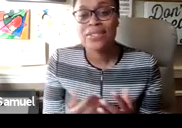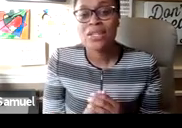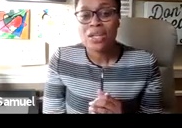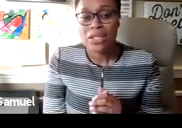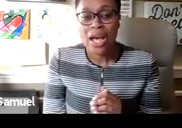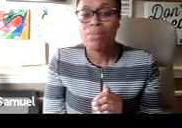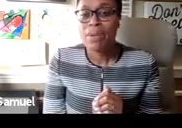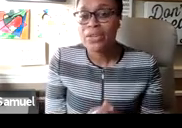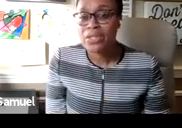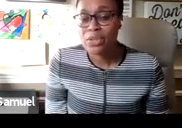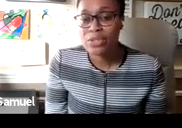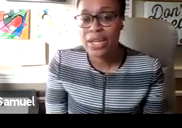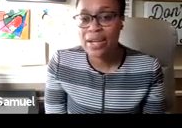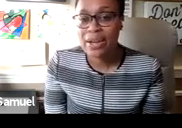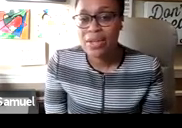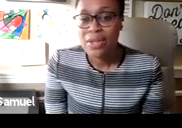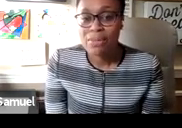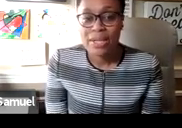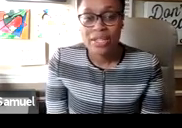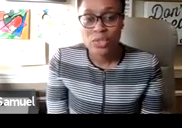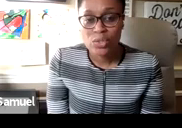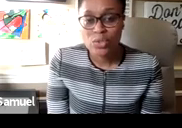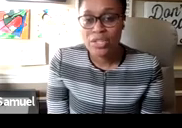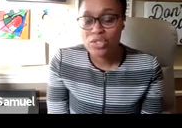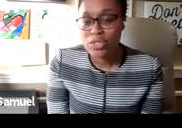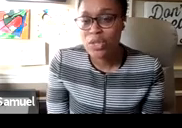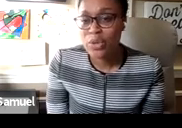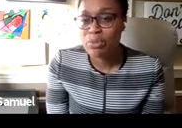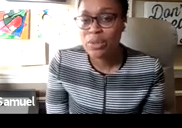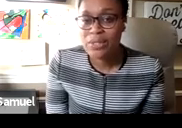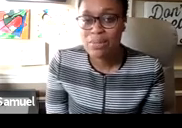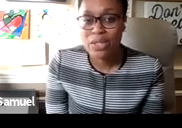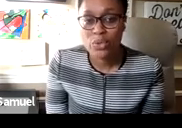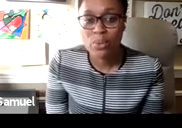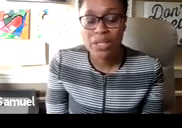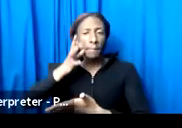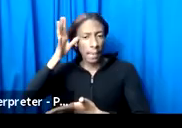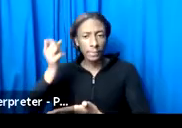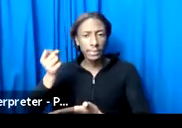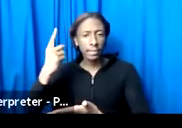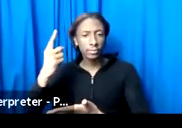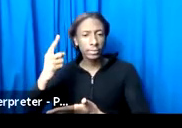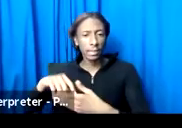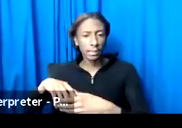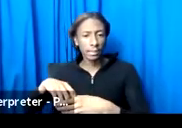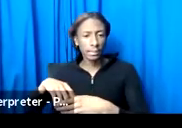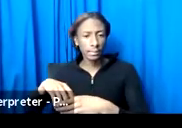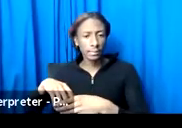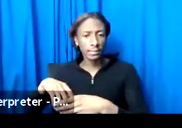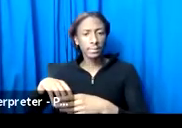camp guidance to help parents understand the mitigation strategies that are in place to make sure we're keeping kids